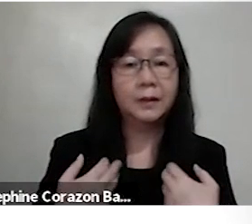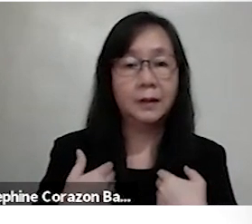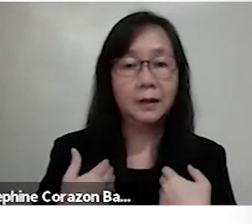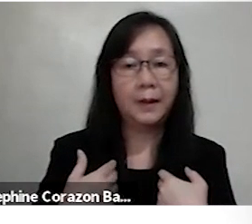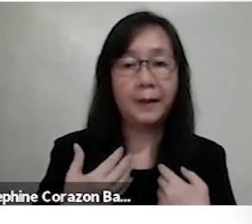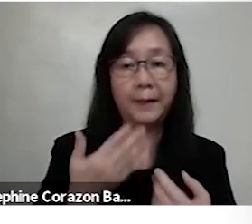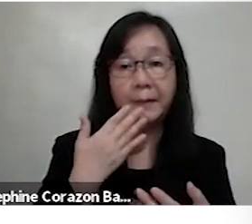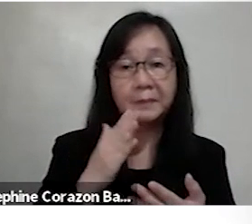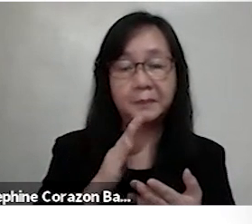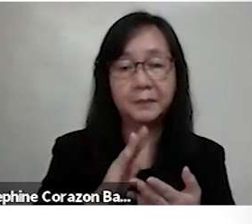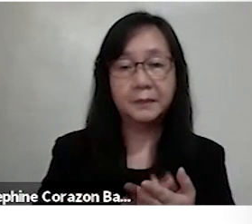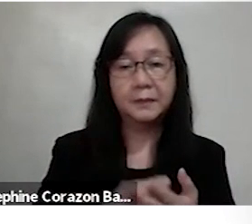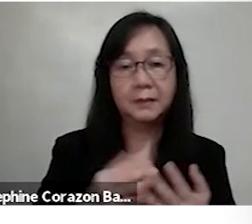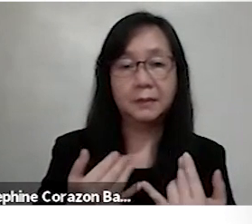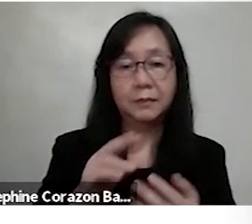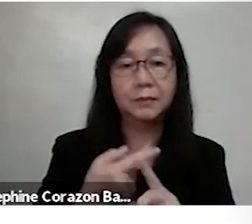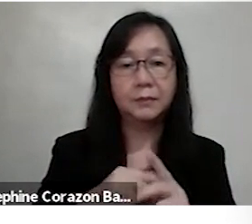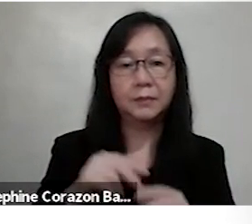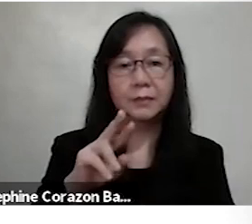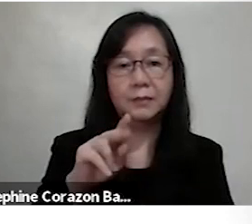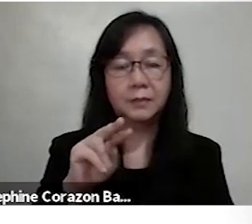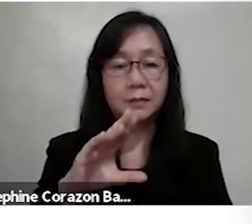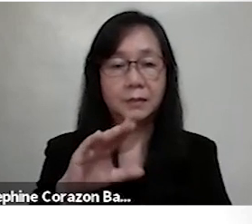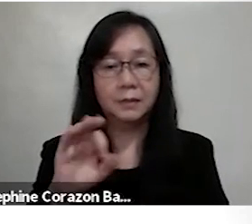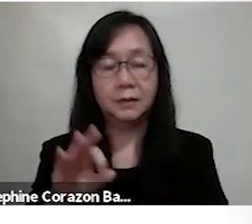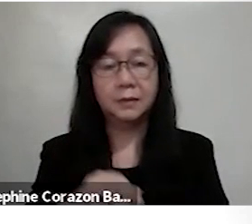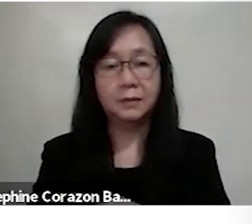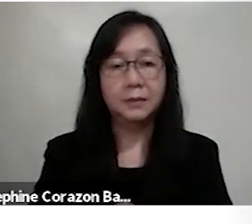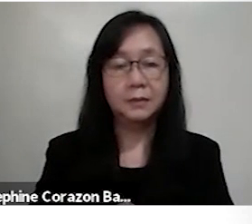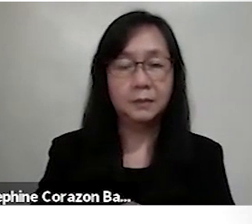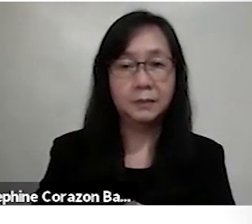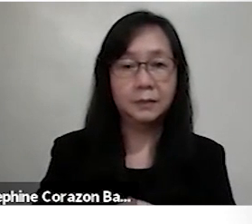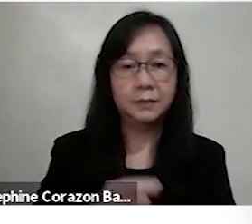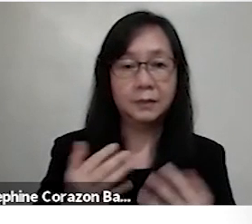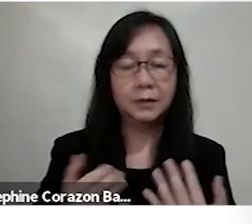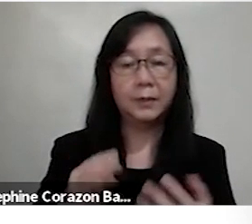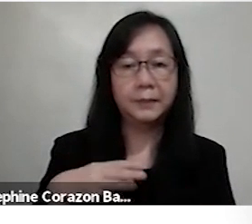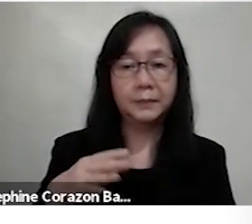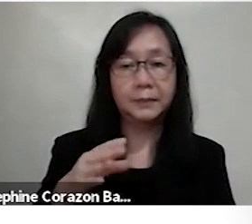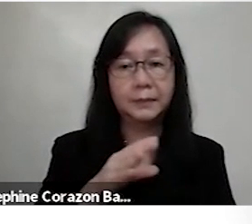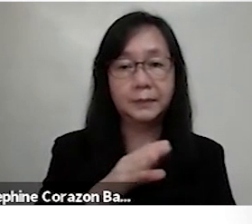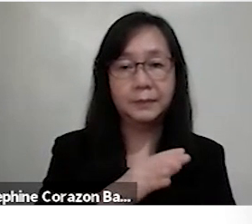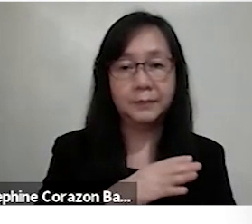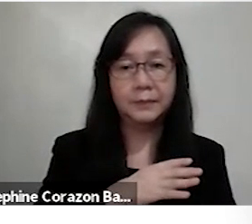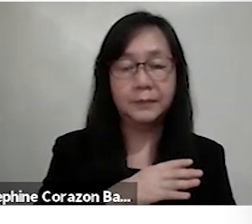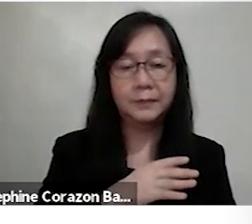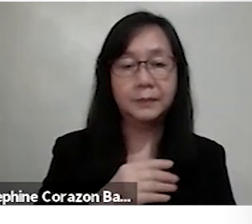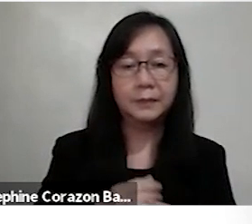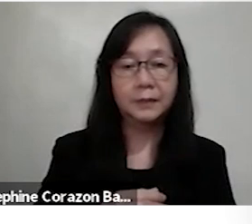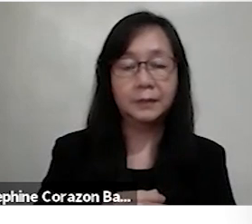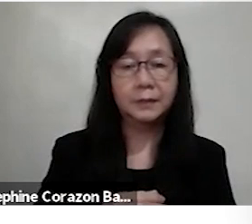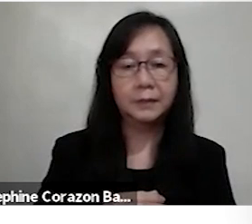the government side, the lack of accountability and responsibility capacity. So after